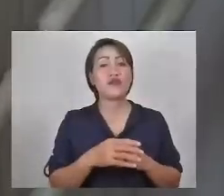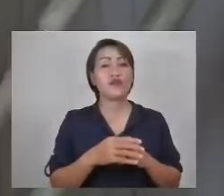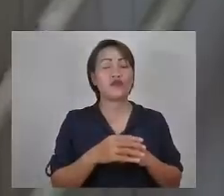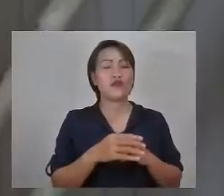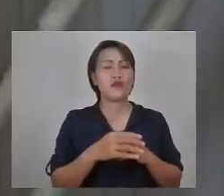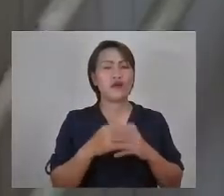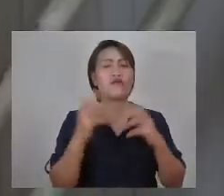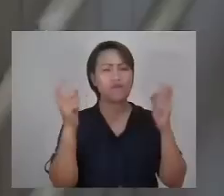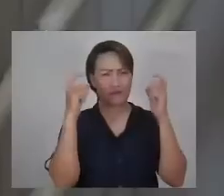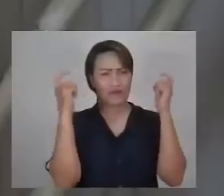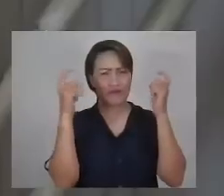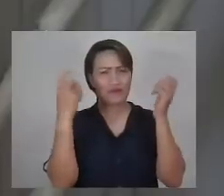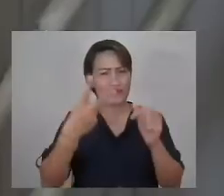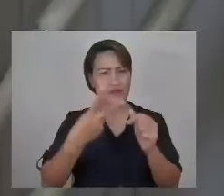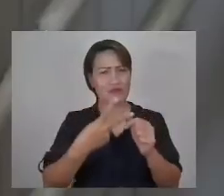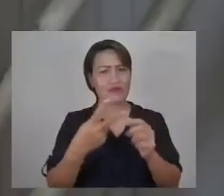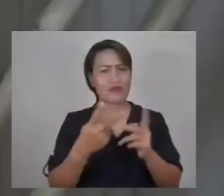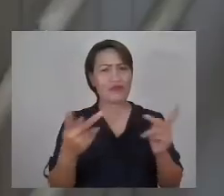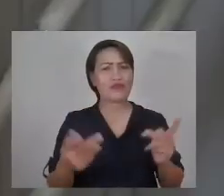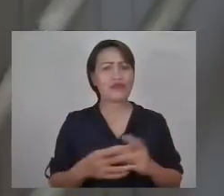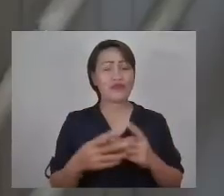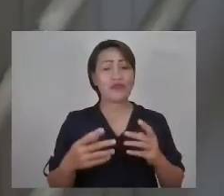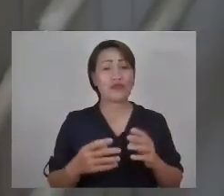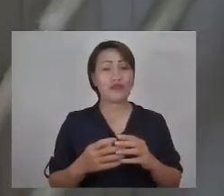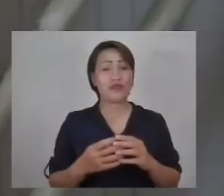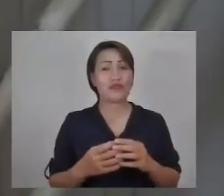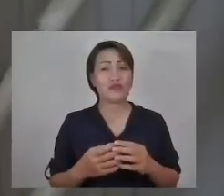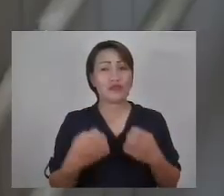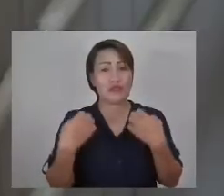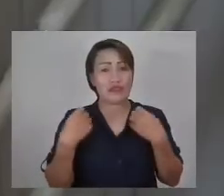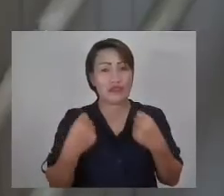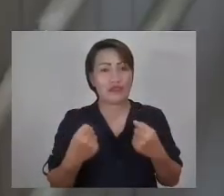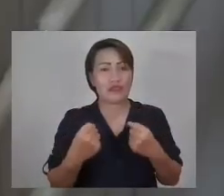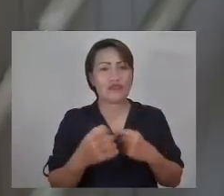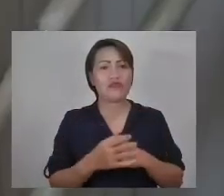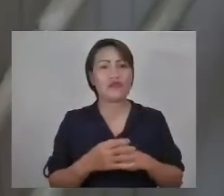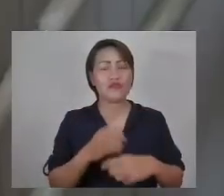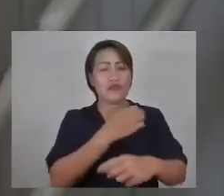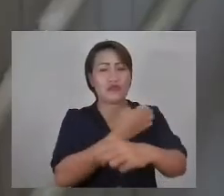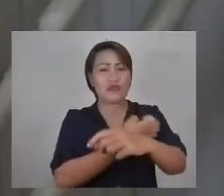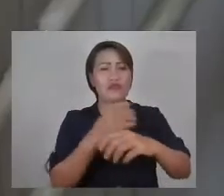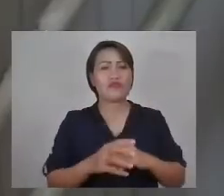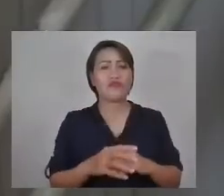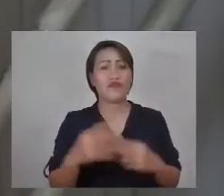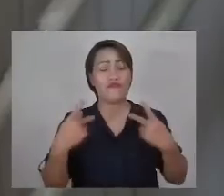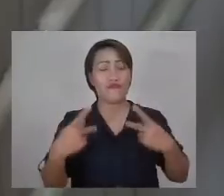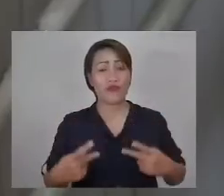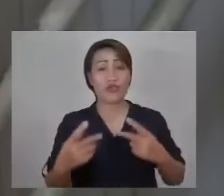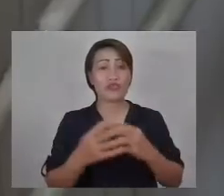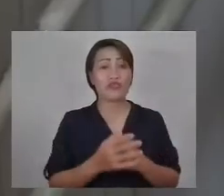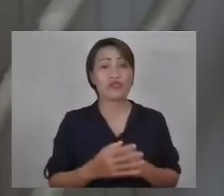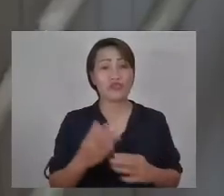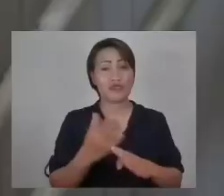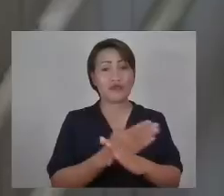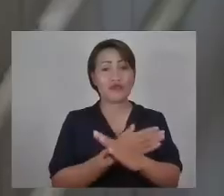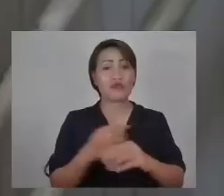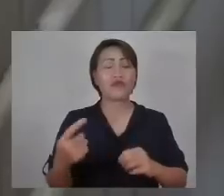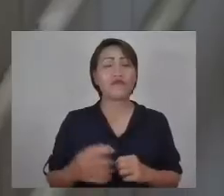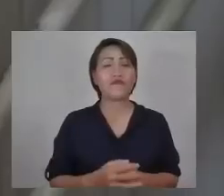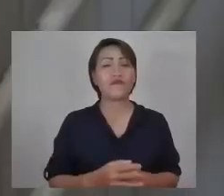energy physical category for their design and development of a solar tracking